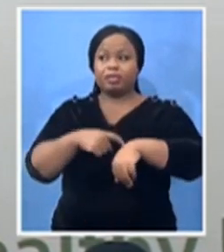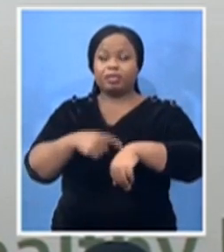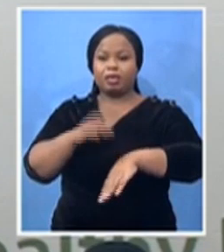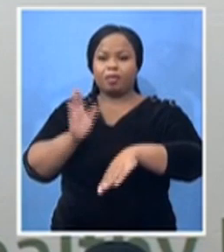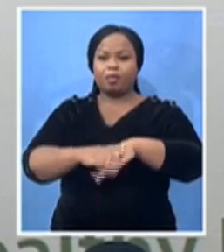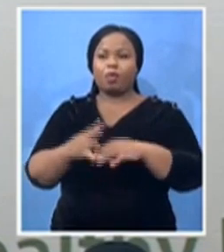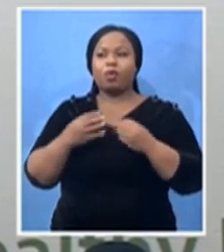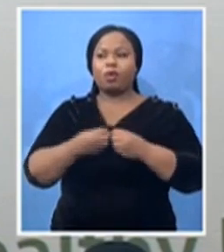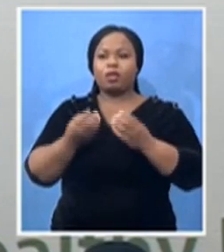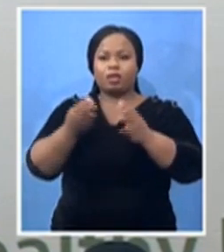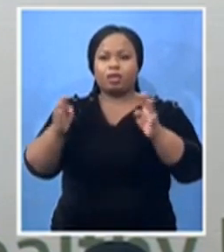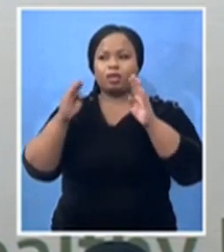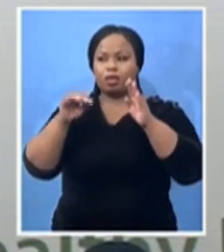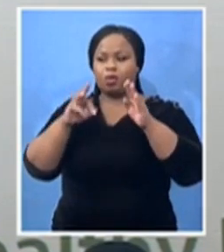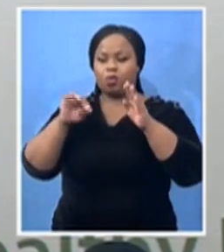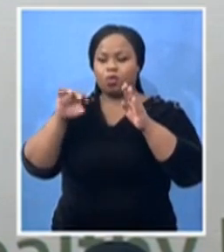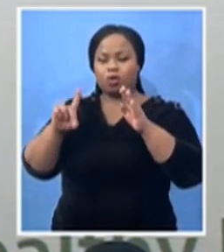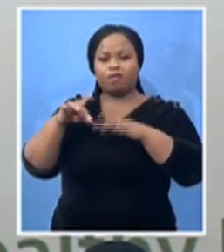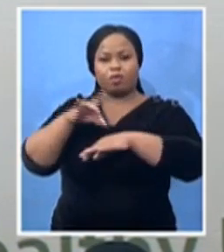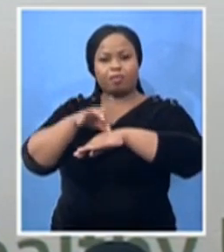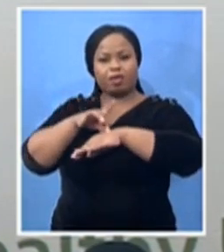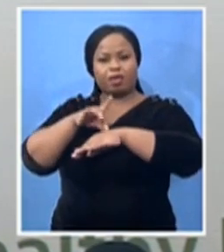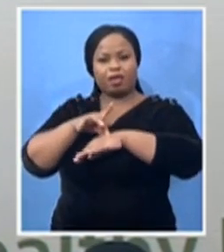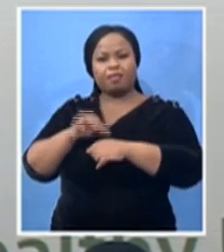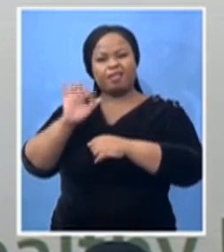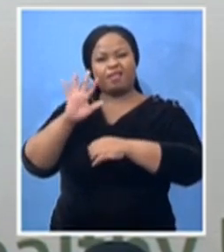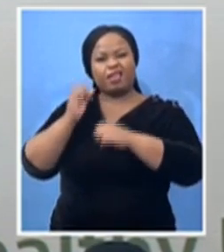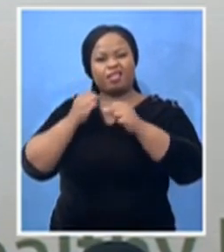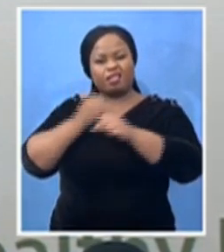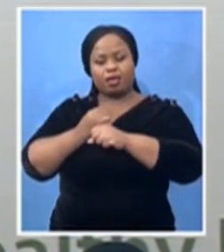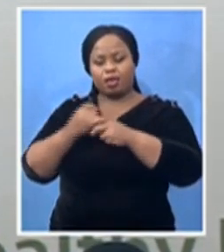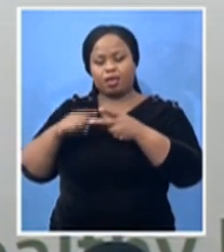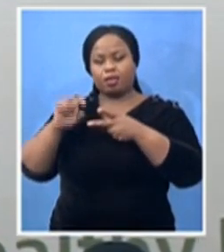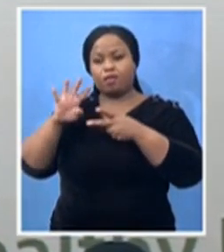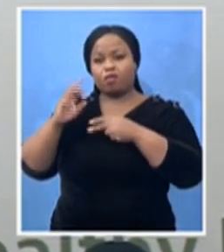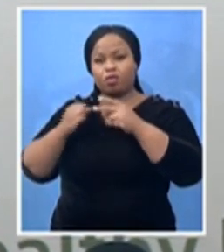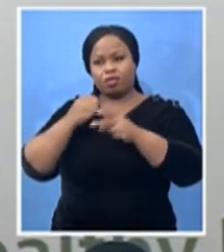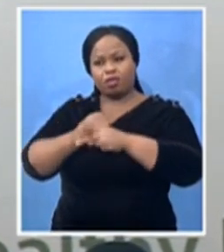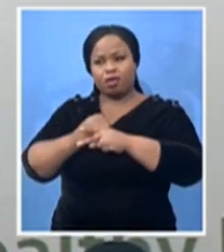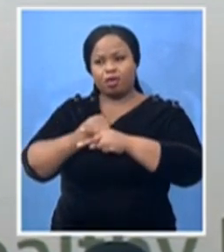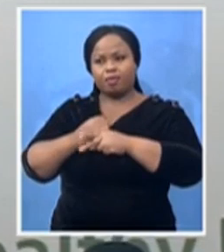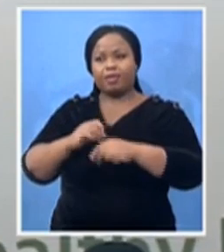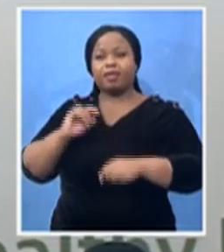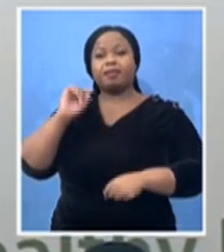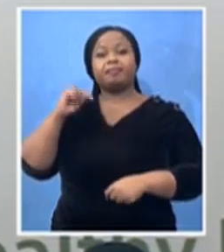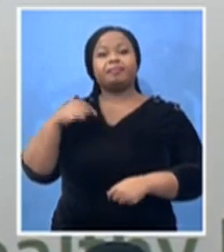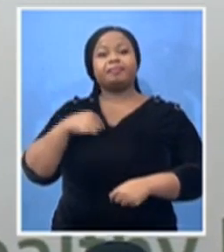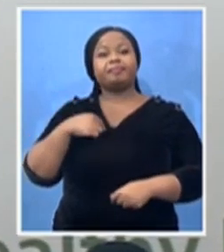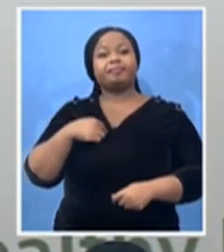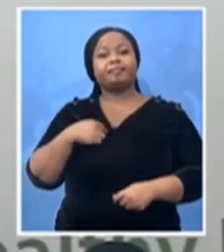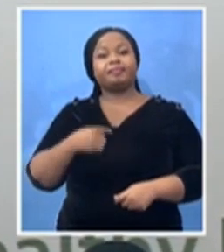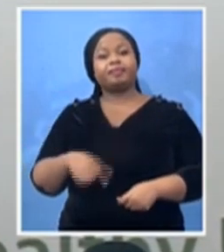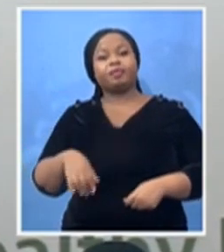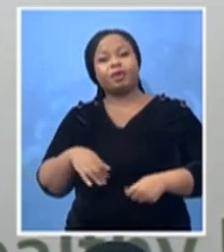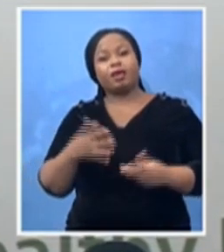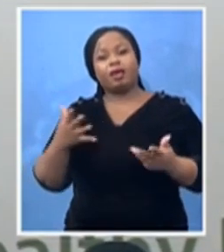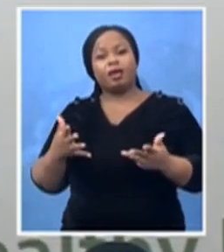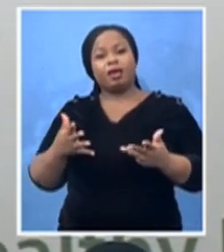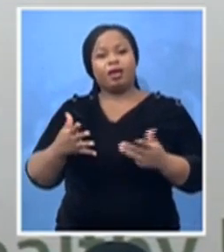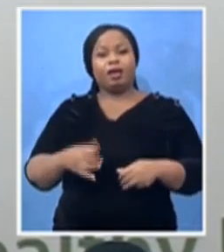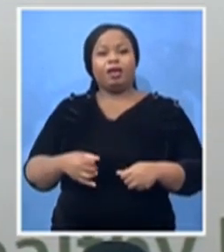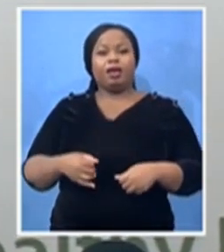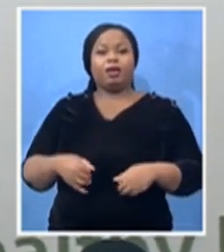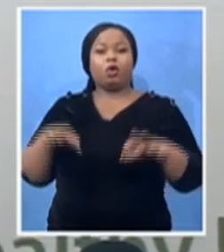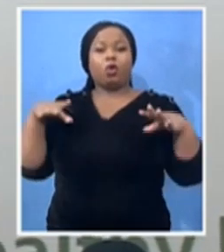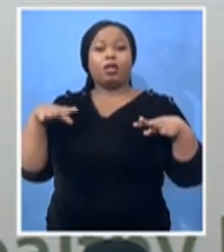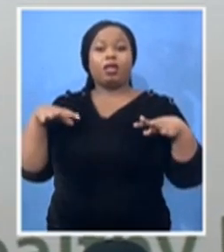doing 5th year and 4th year, my festive season or my festive holidays, I used to spend them here at Chris